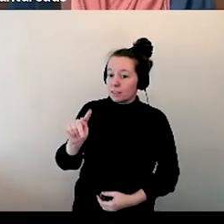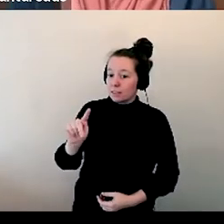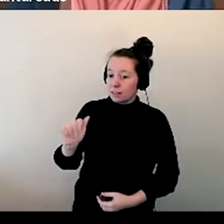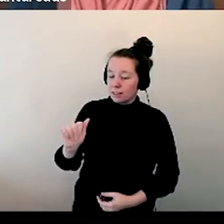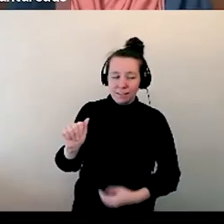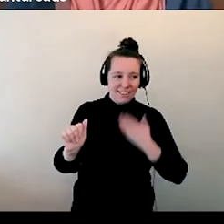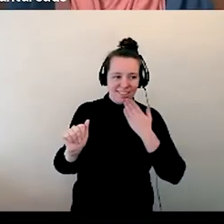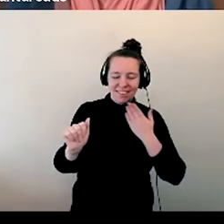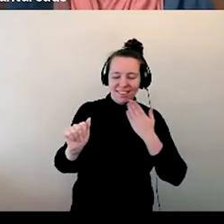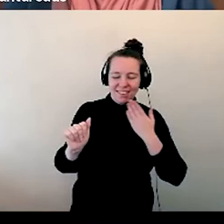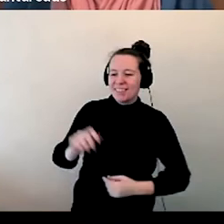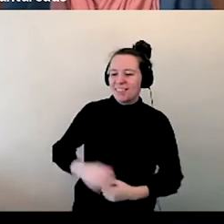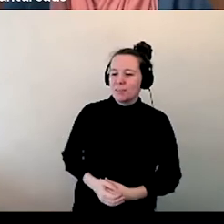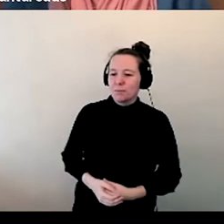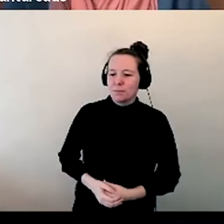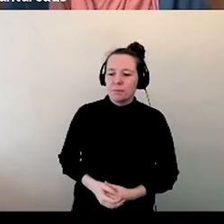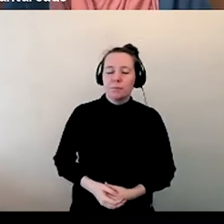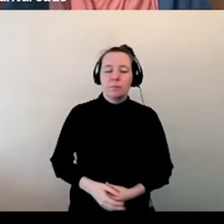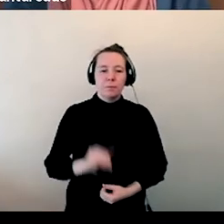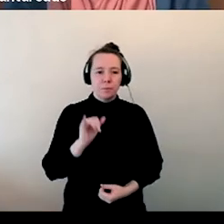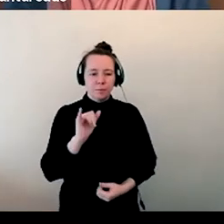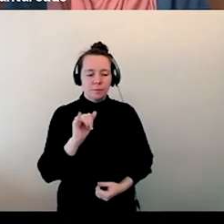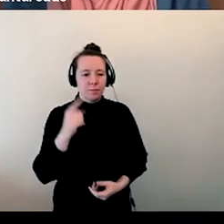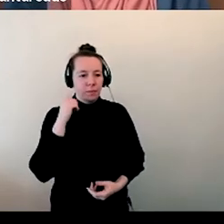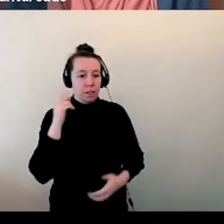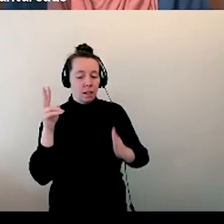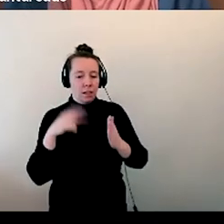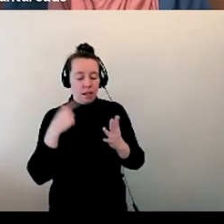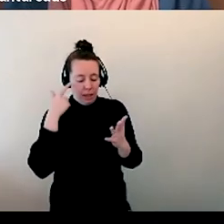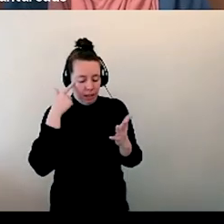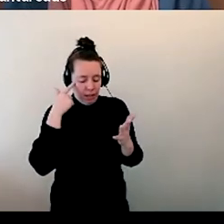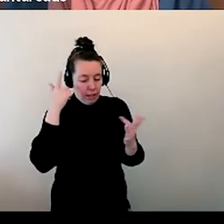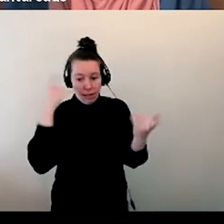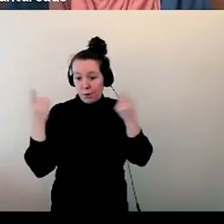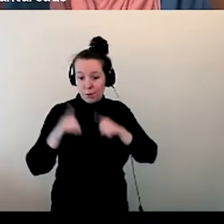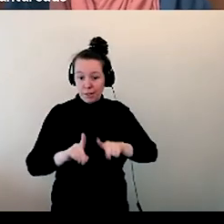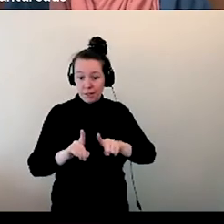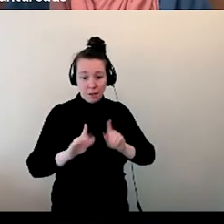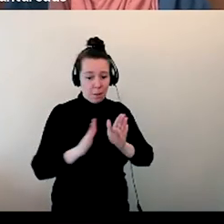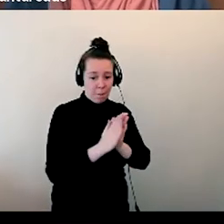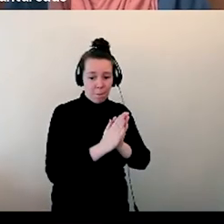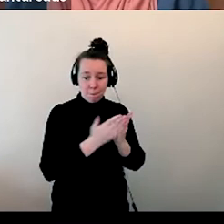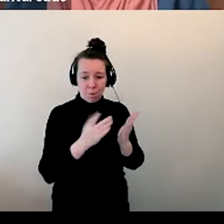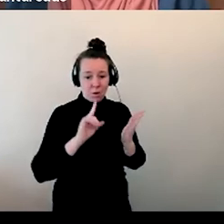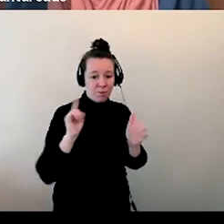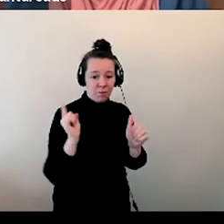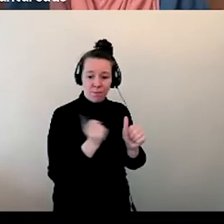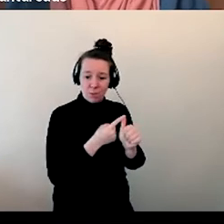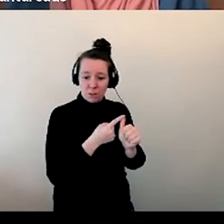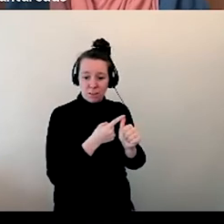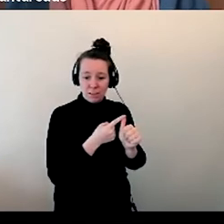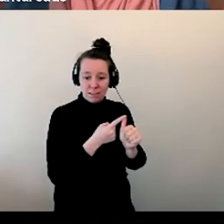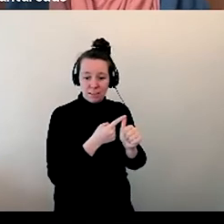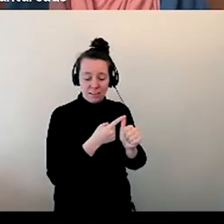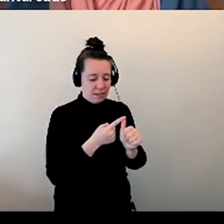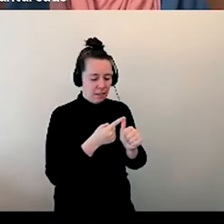I'm right there with Arundhati, where the book always comes first for me. I need to feel inspired by the book if I'm going to create good